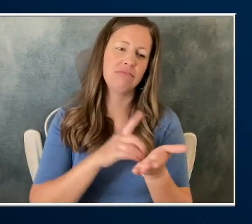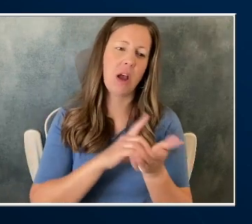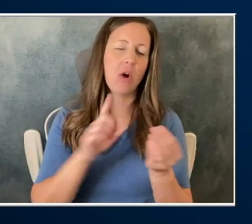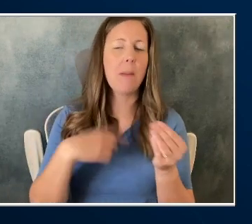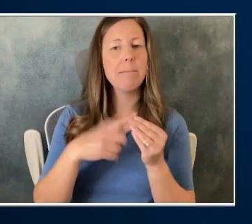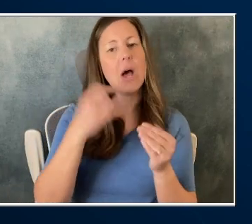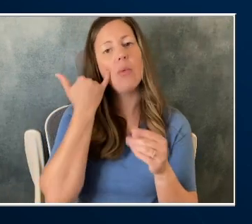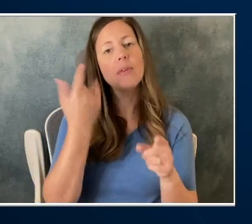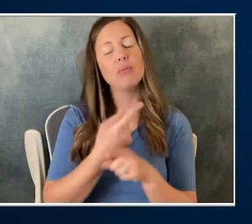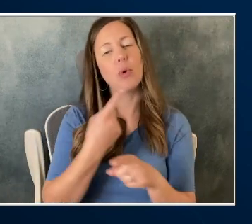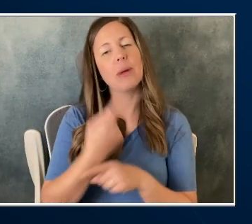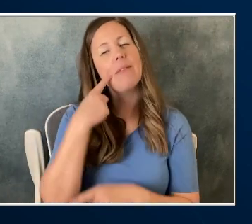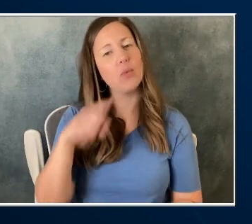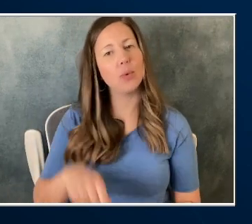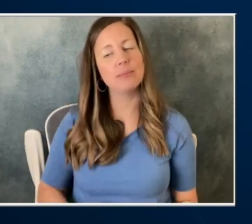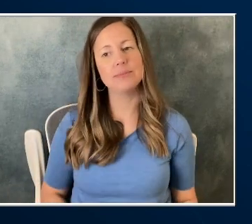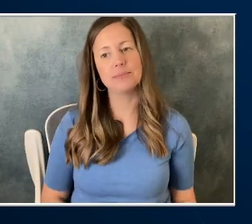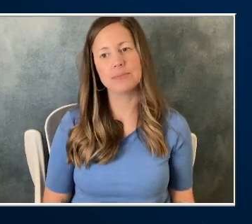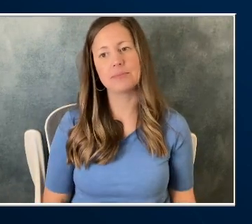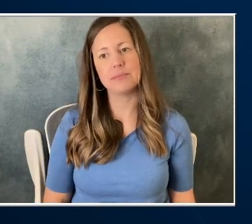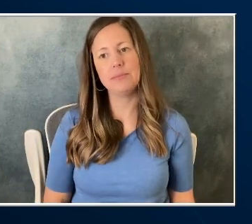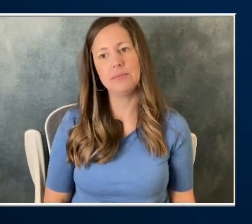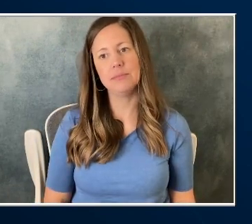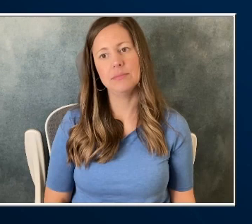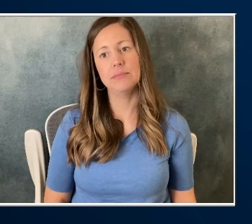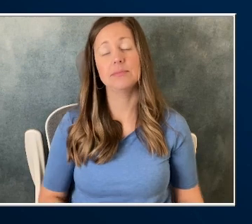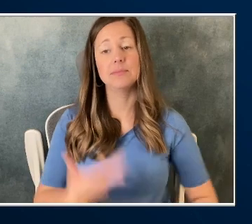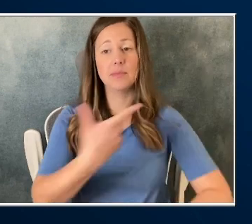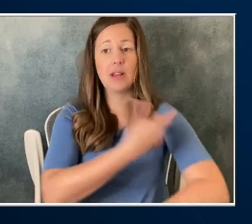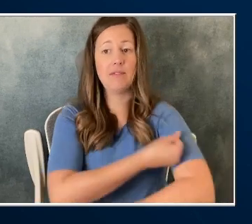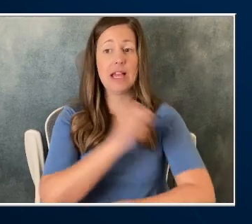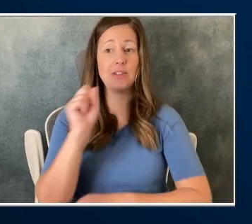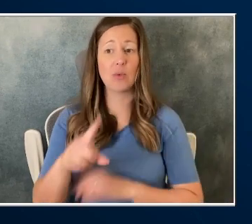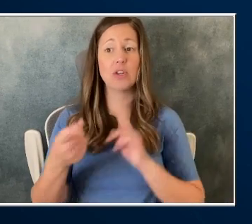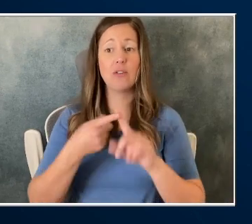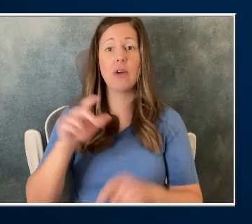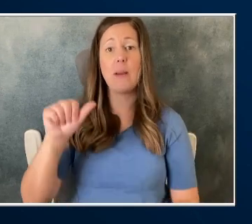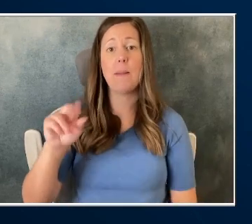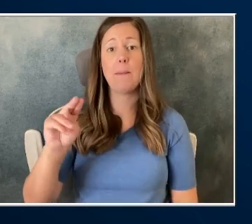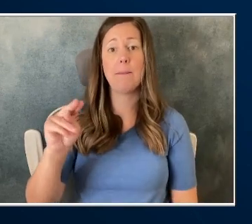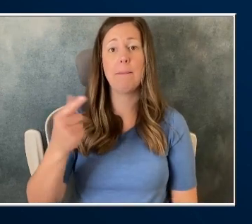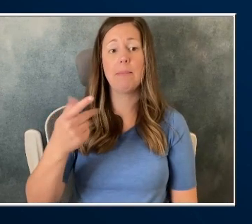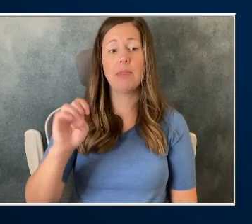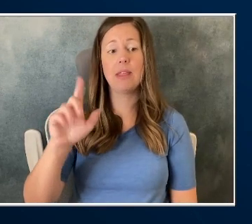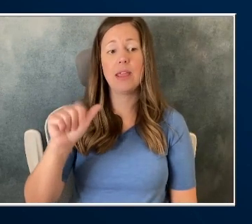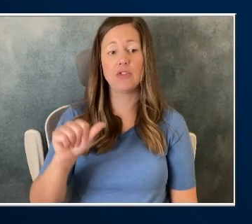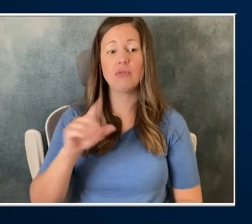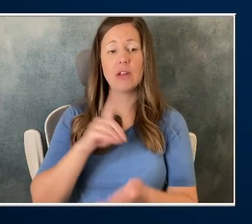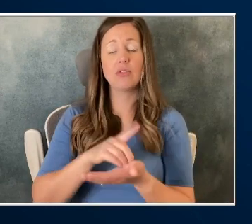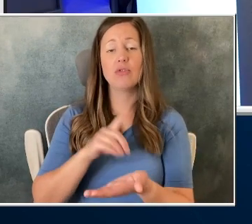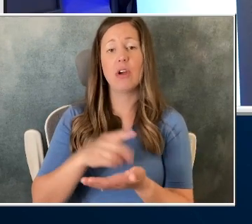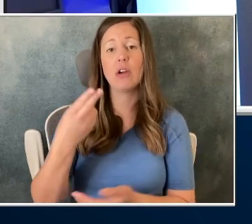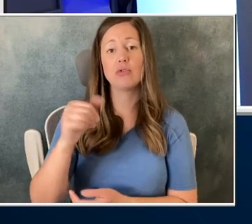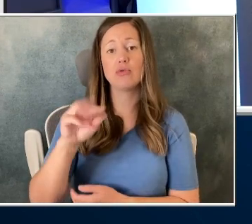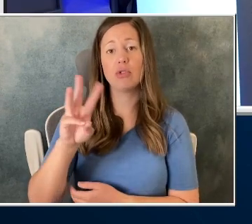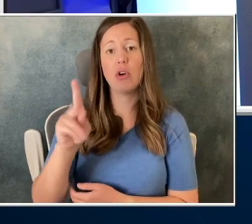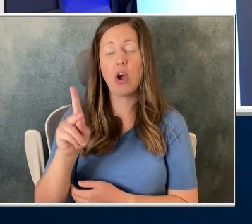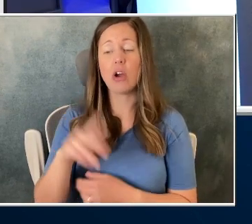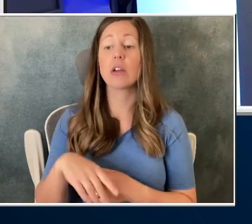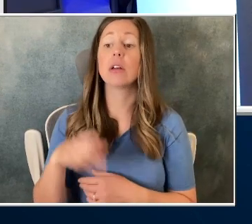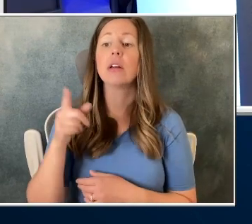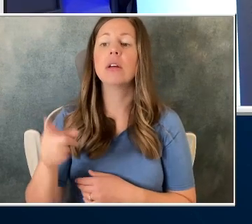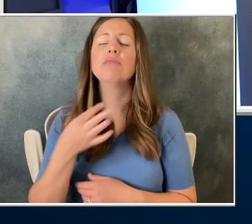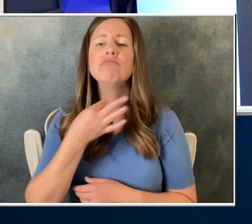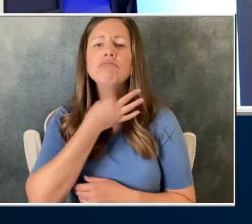not. I have a vaccine question from Angela. This is for Dr. Hawkinson and Dr. Stites. Angela wants to